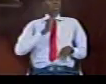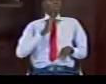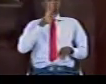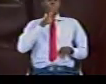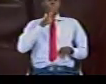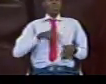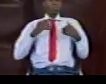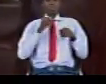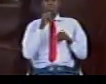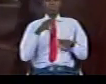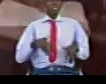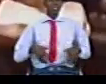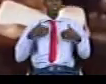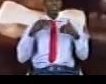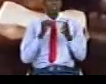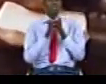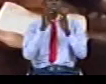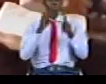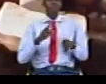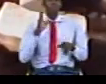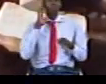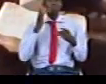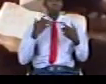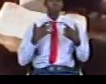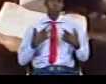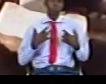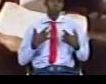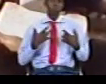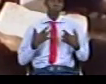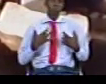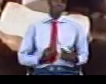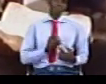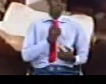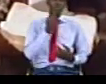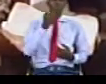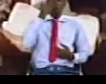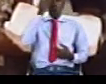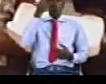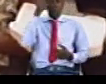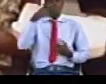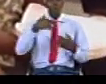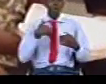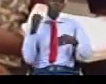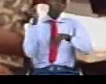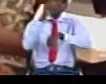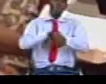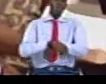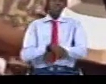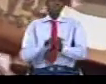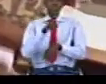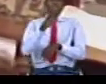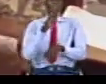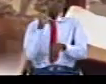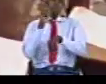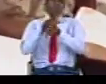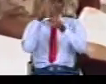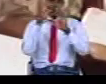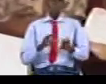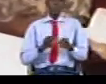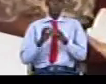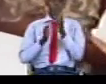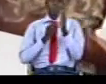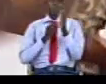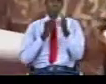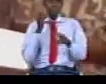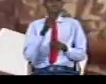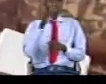His hands will go down. Because you have overcome. I see overcomers there. You'll